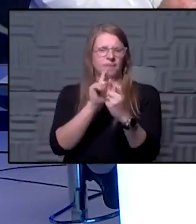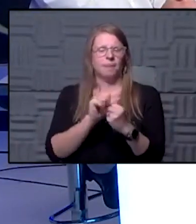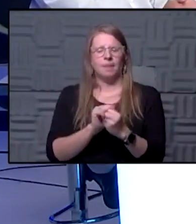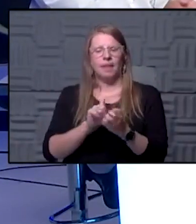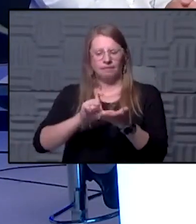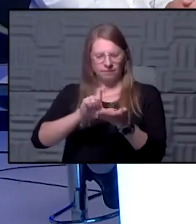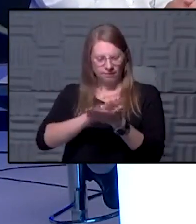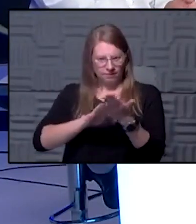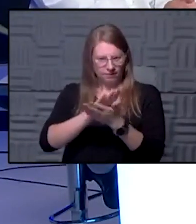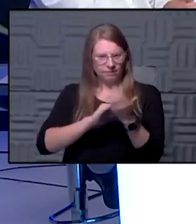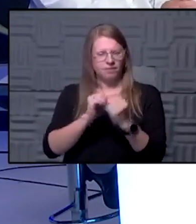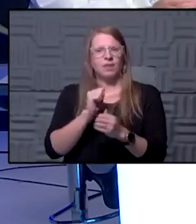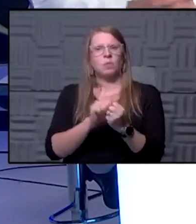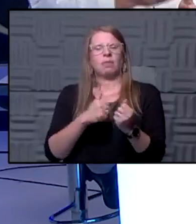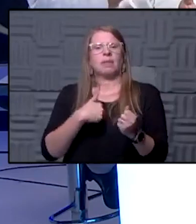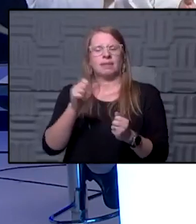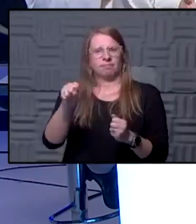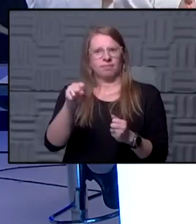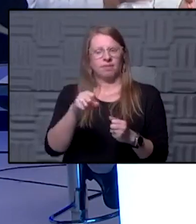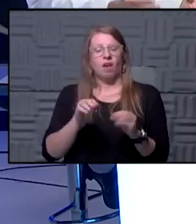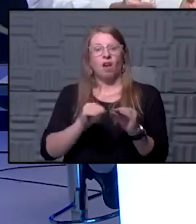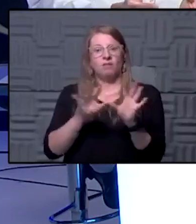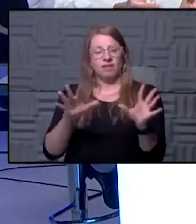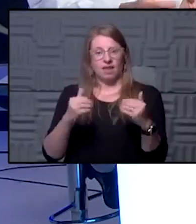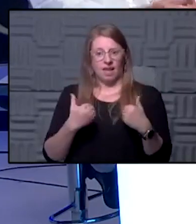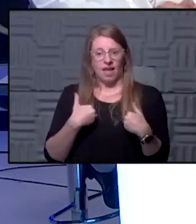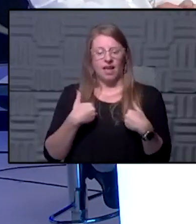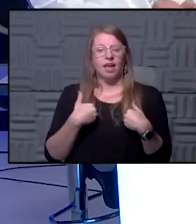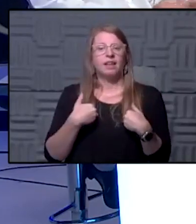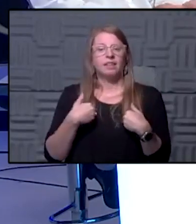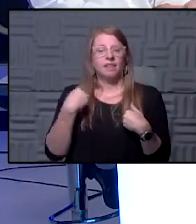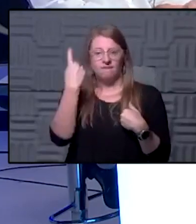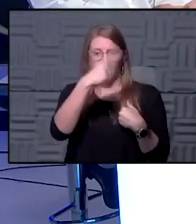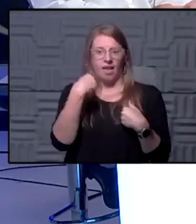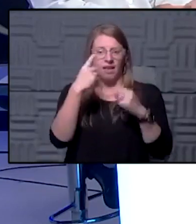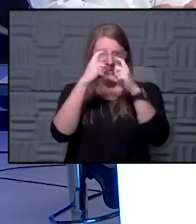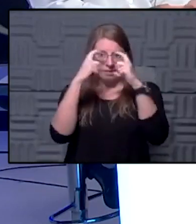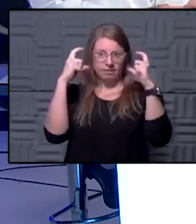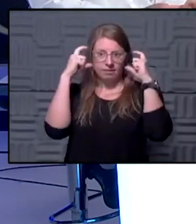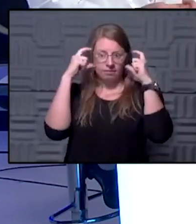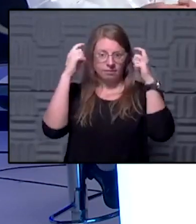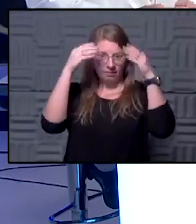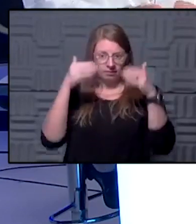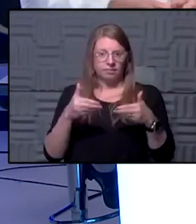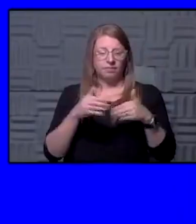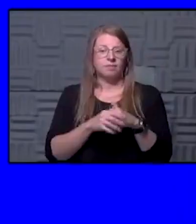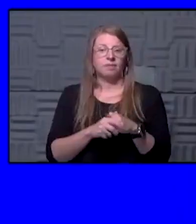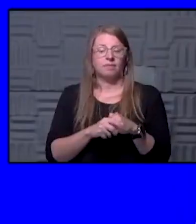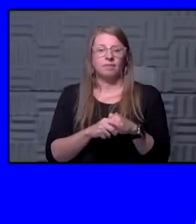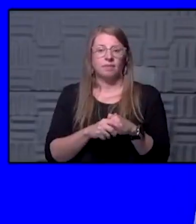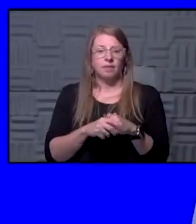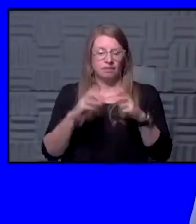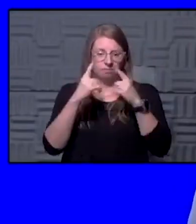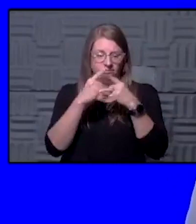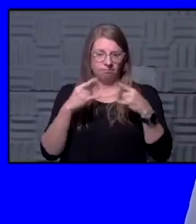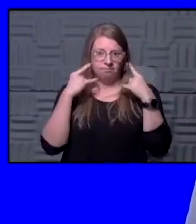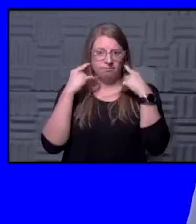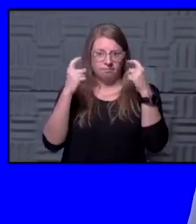hand sanitizer with me. Obviously, I had a face mask and eye protection. So if you're doing that, and when you